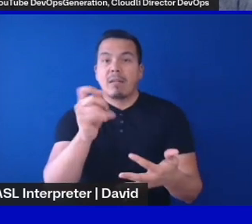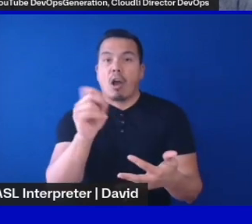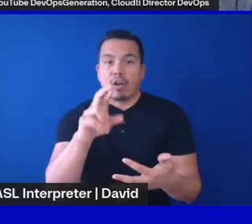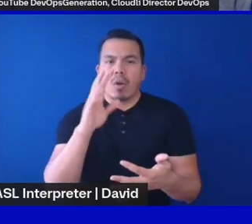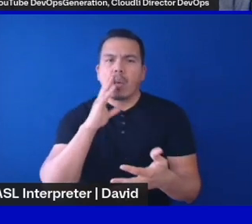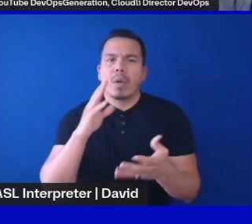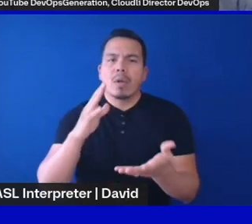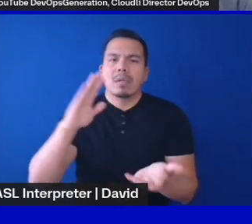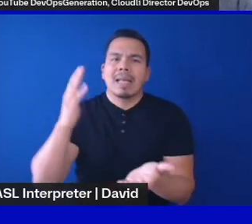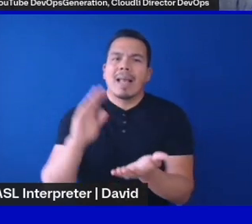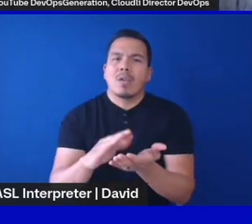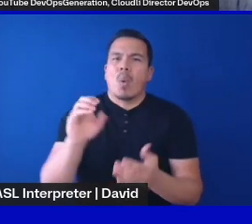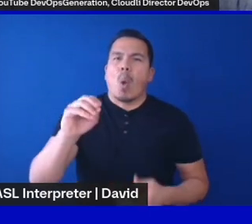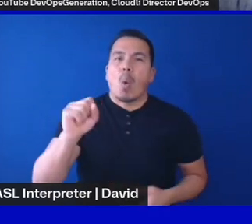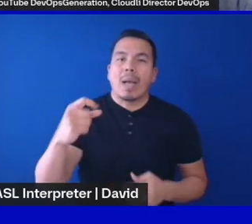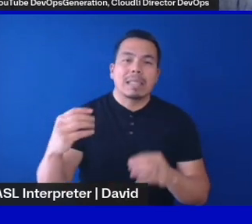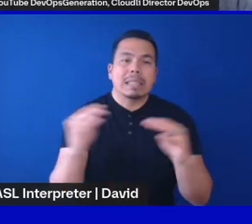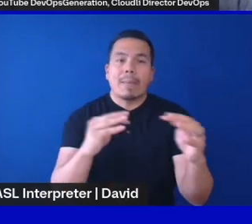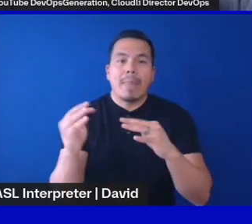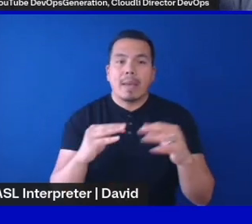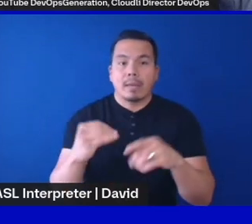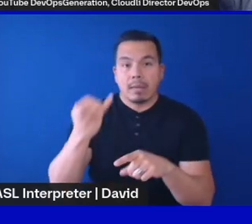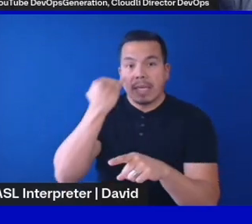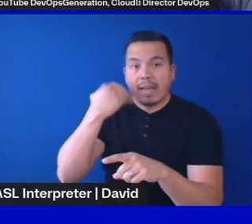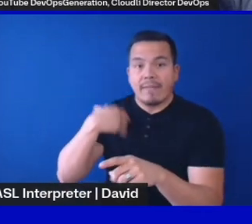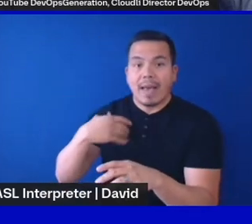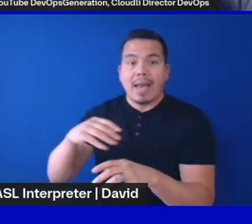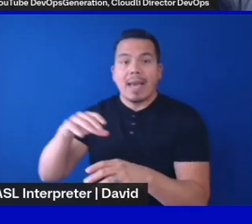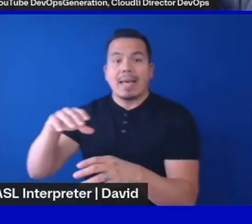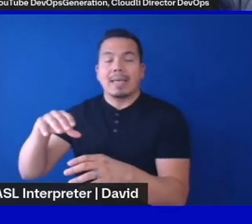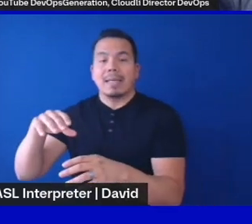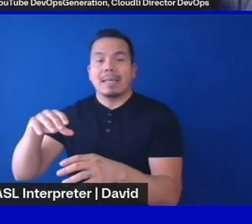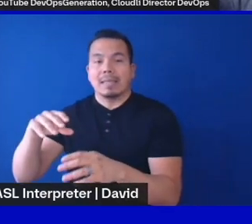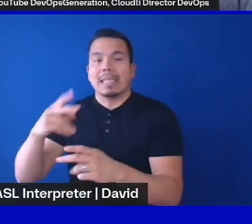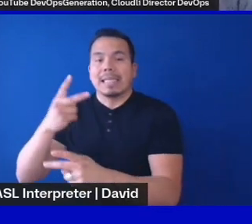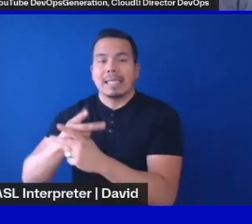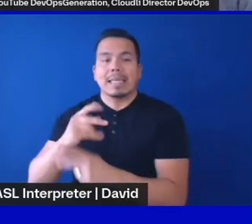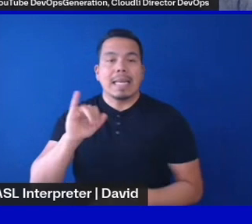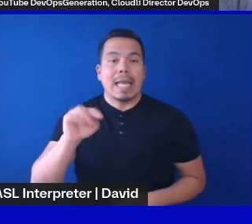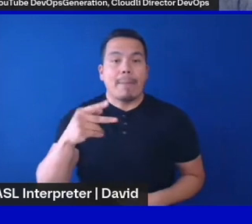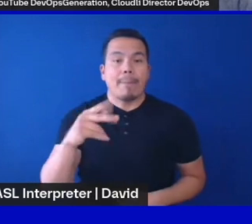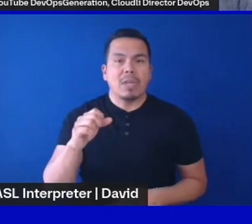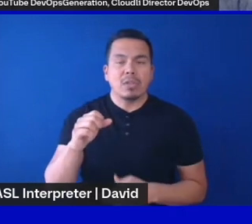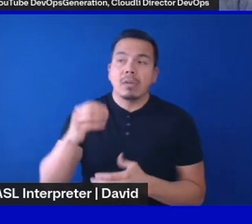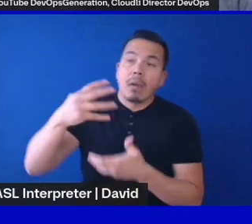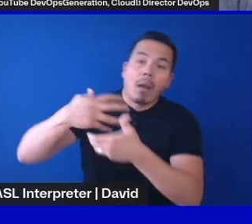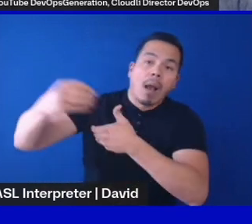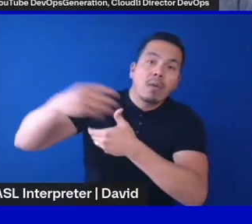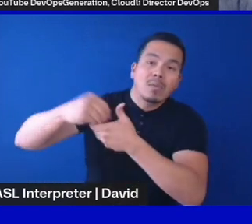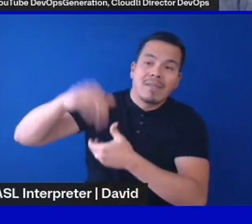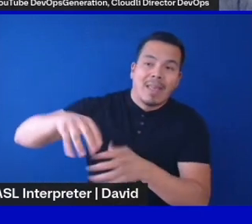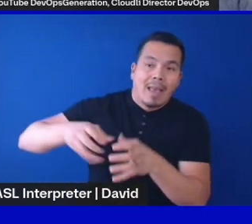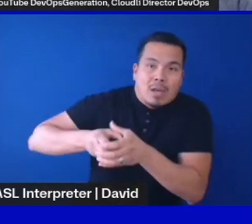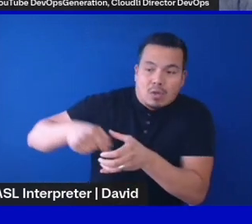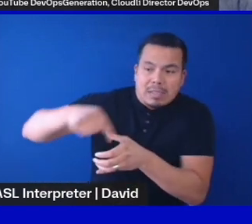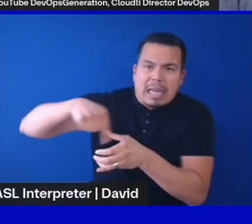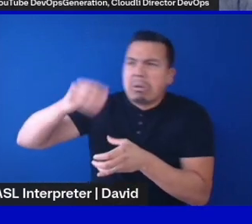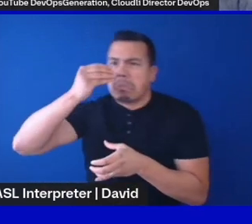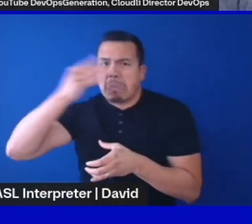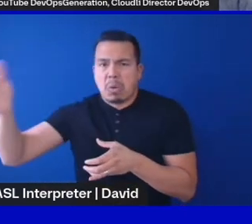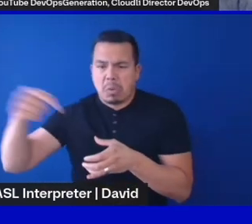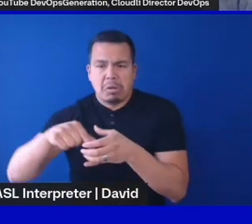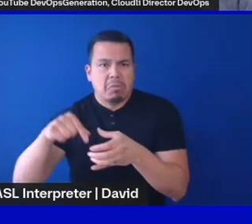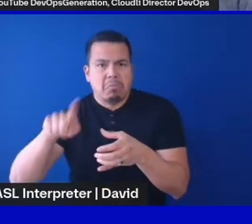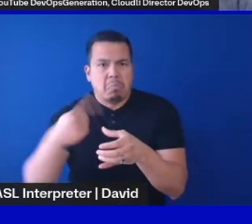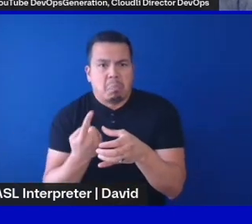If I can have any OS-based image in my Docker container, I don't really care what's happening outside the container anymore. And for when